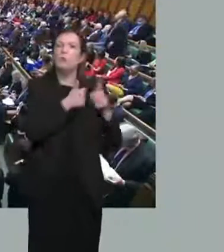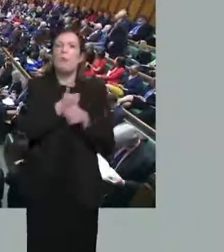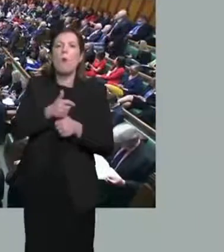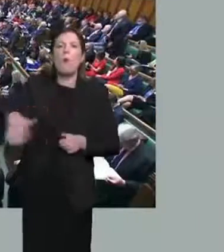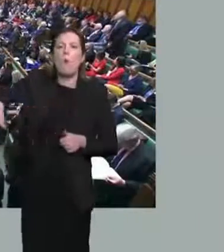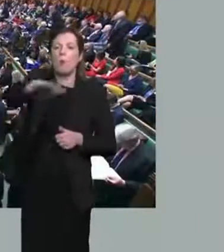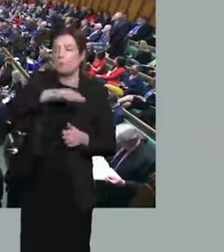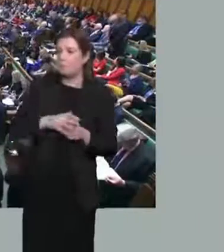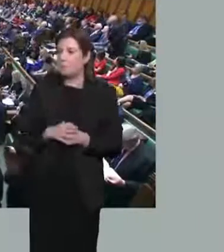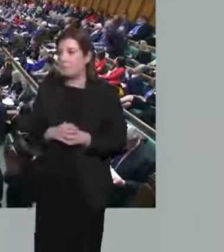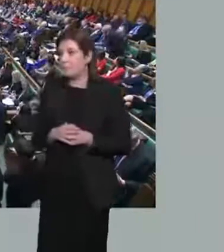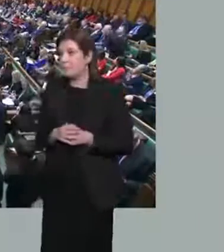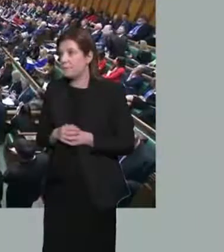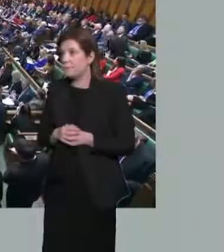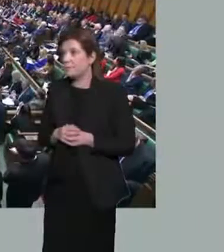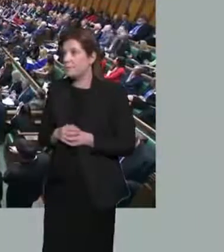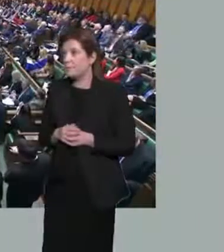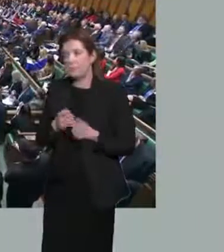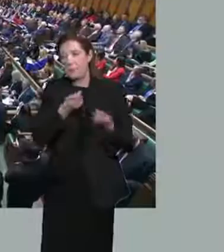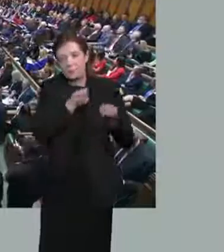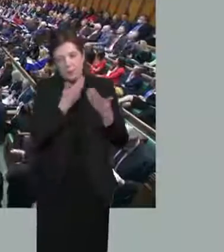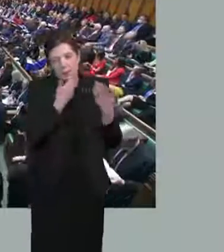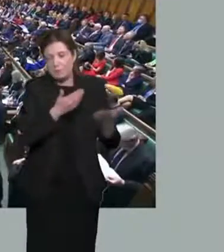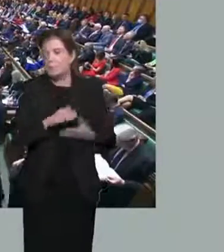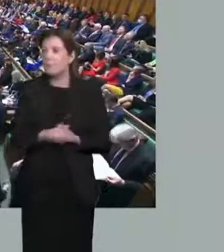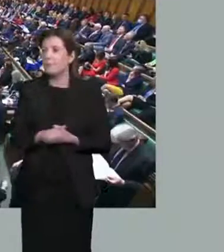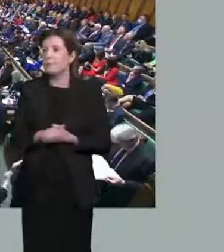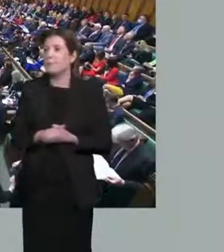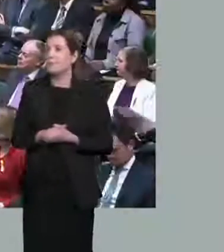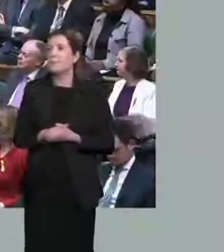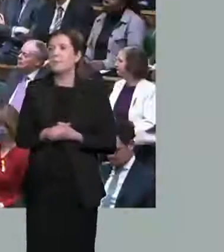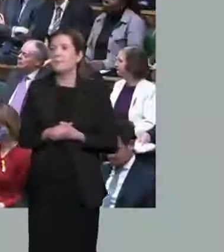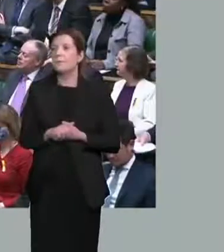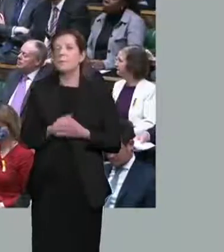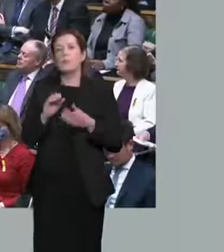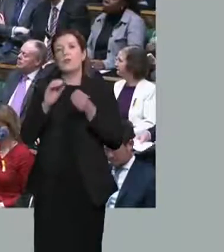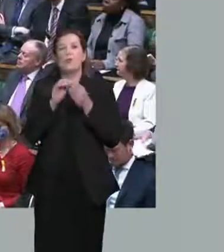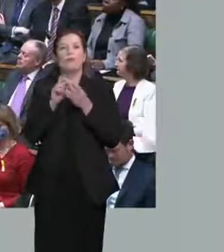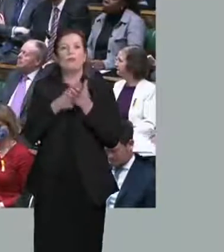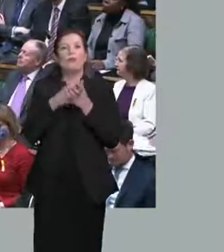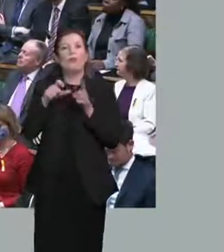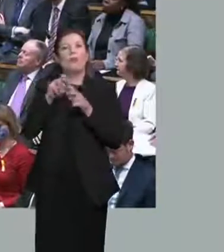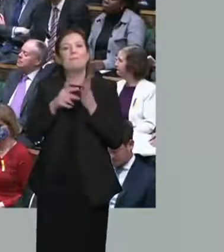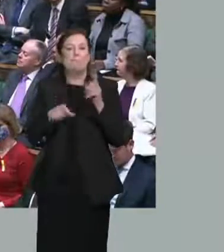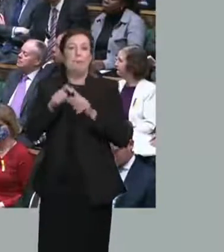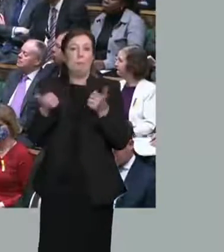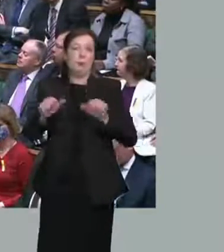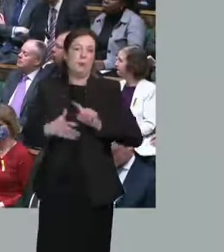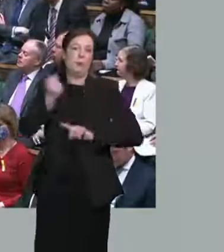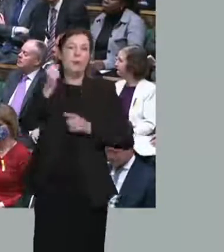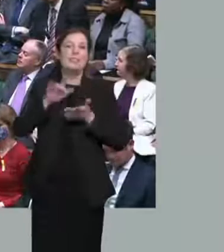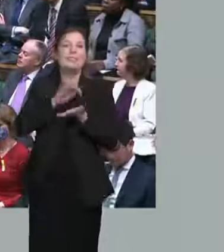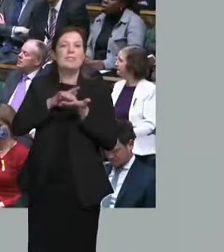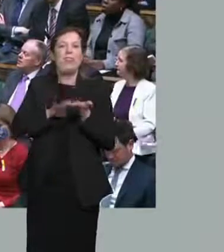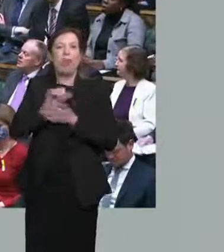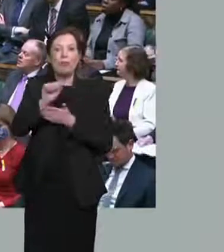Thank you, Mr. Speaker. I'm sure the Prime Minister will share my delight that Bradford has been shortlisted to be the UK City of Culture 2025 and will